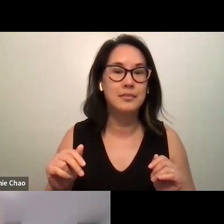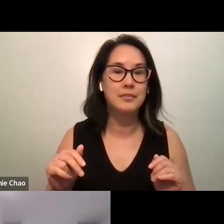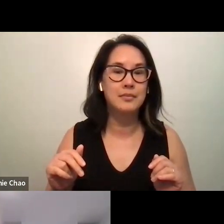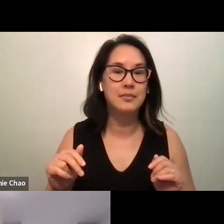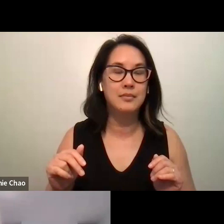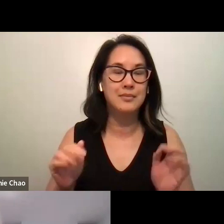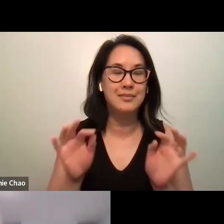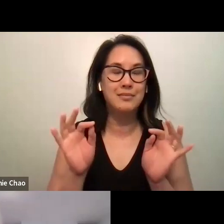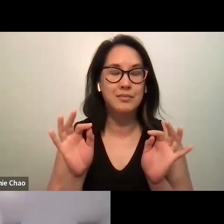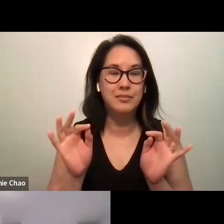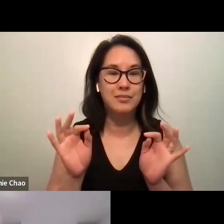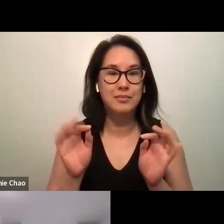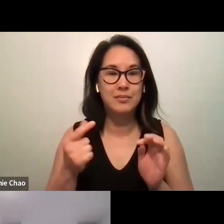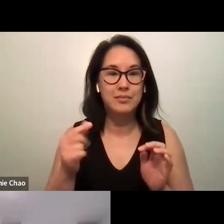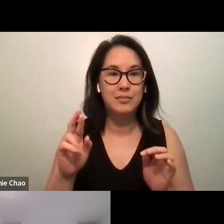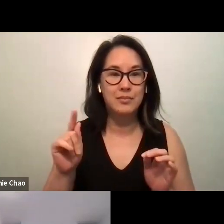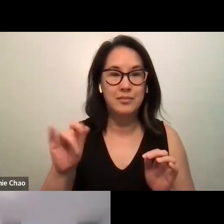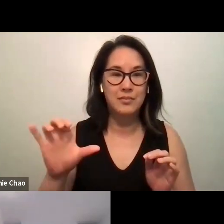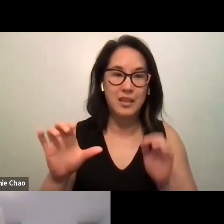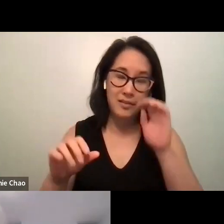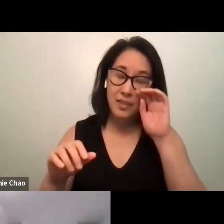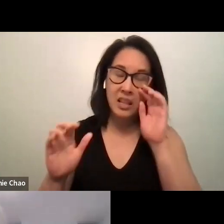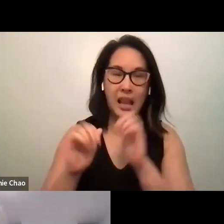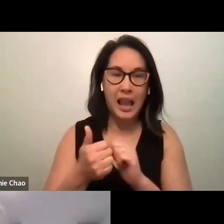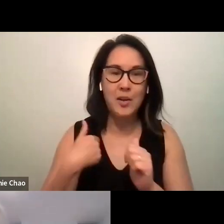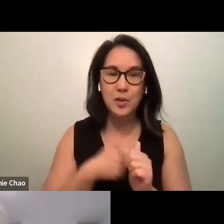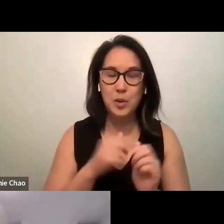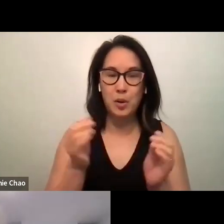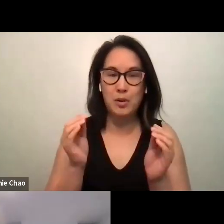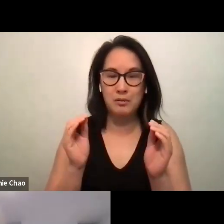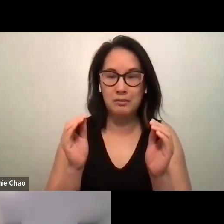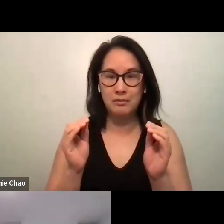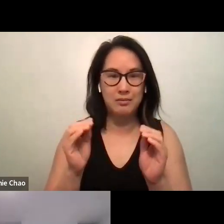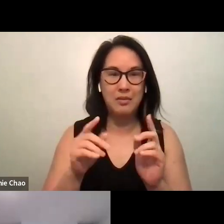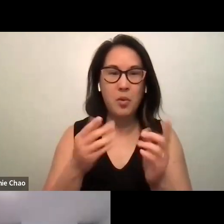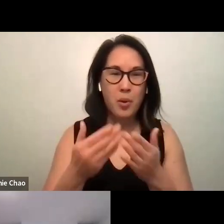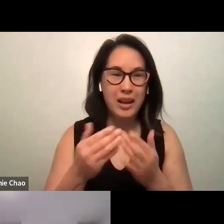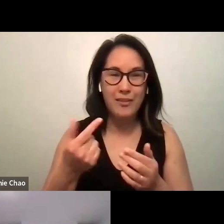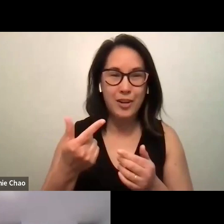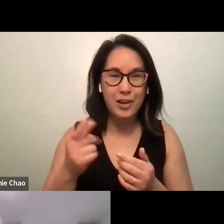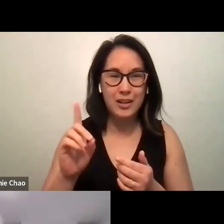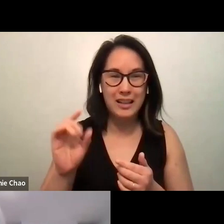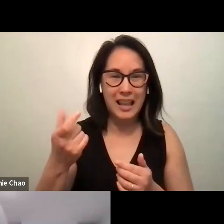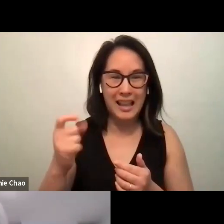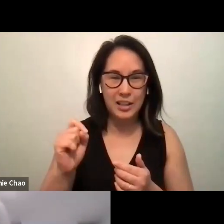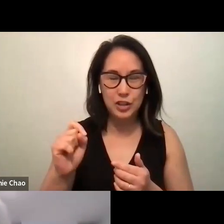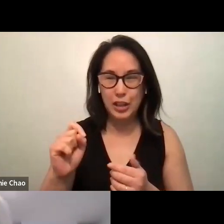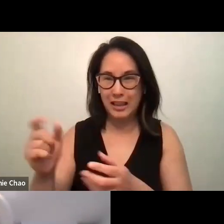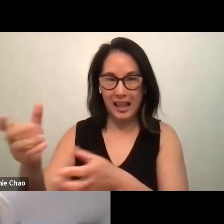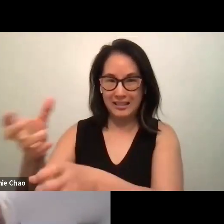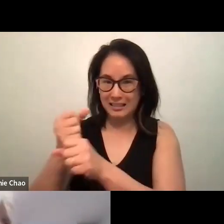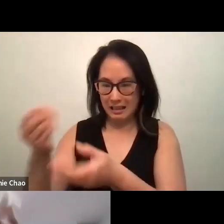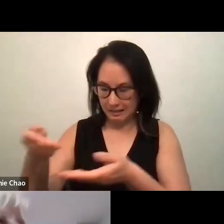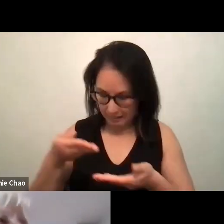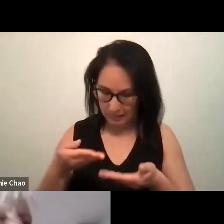graphic, how to put together some gadget that you just had delivered and didn't realize that there